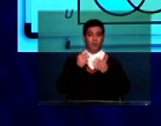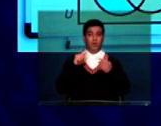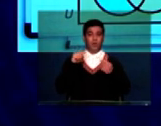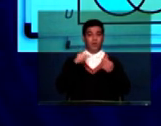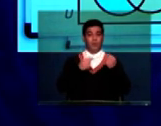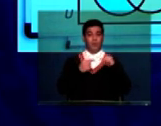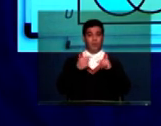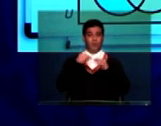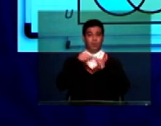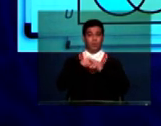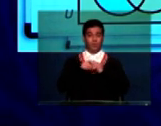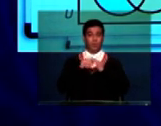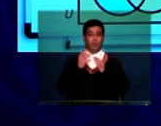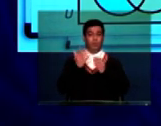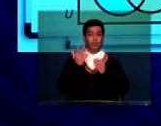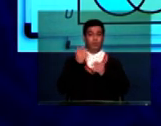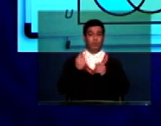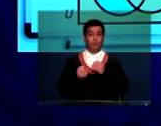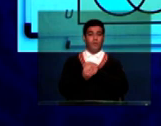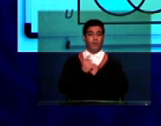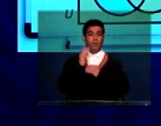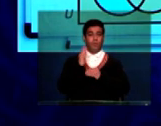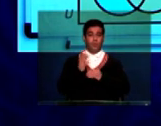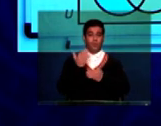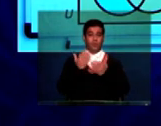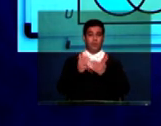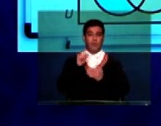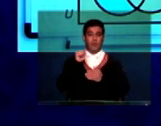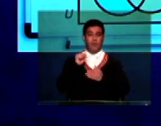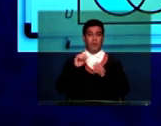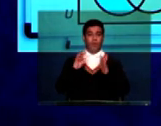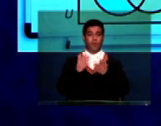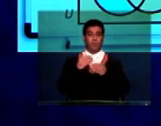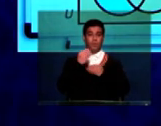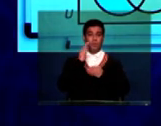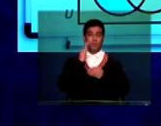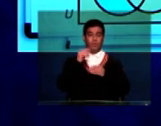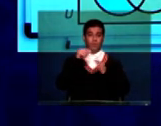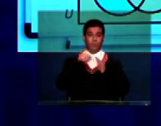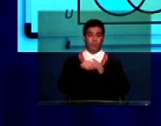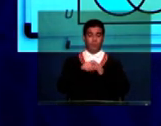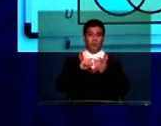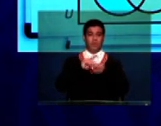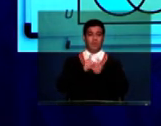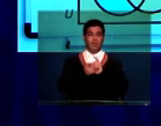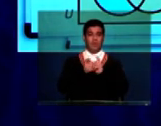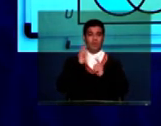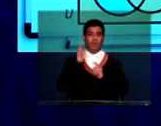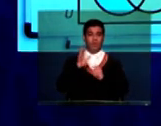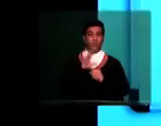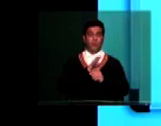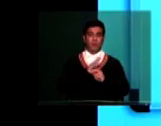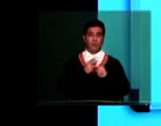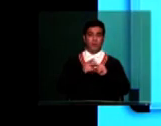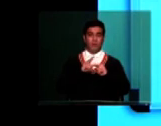qarama-qarshi hodisa hosil bo'ladi? Bizga biror bir A hodisa berilgan bo'lsa, unga teskari bo'lgan har qanday